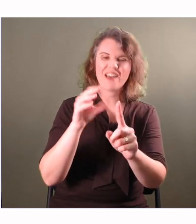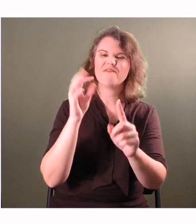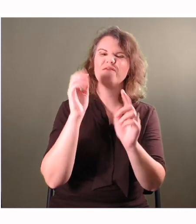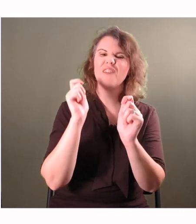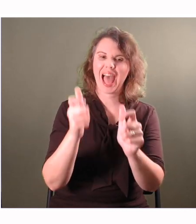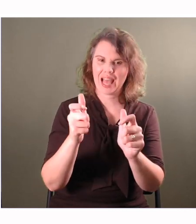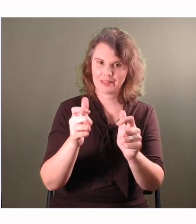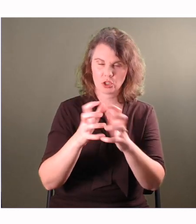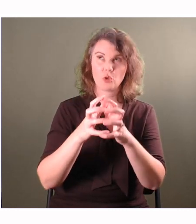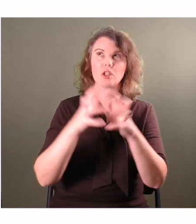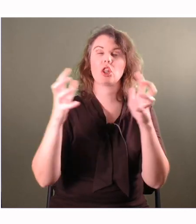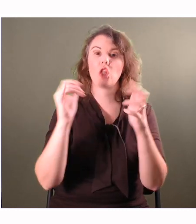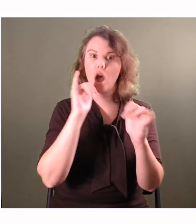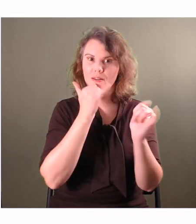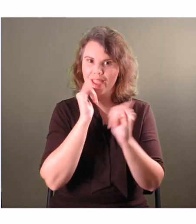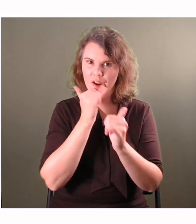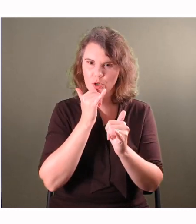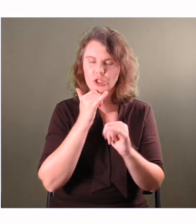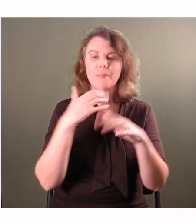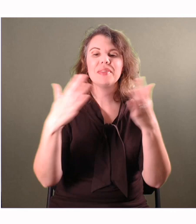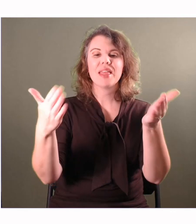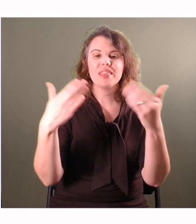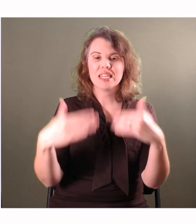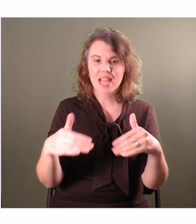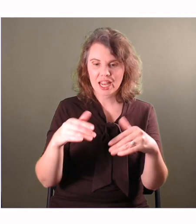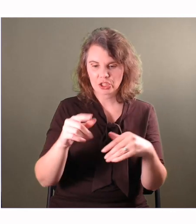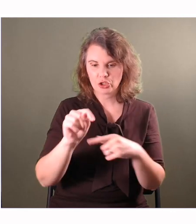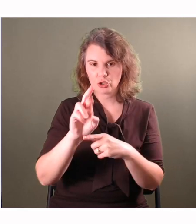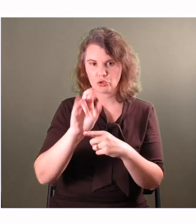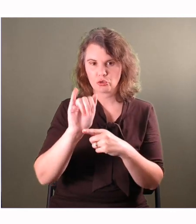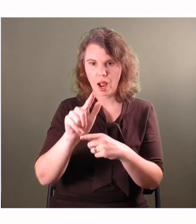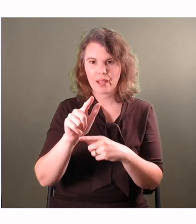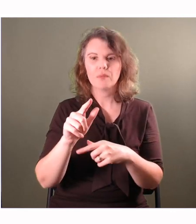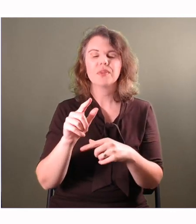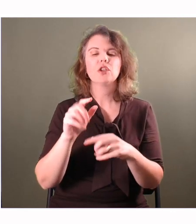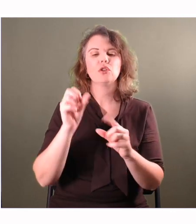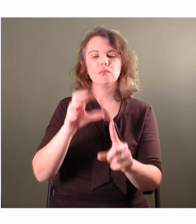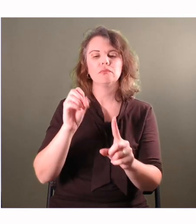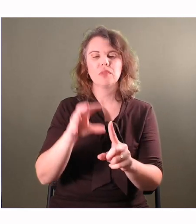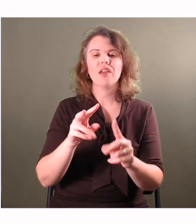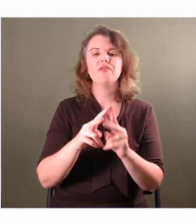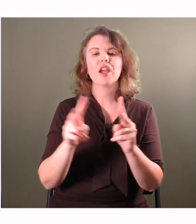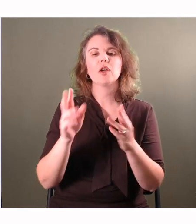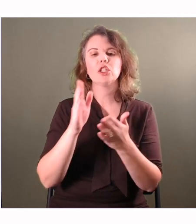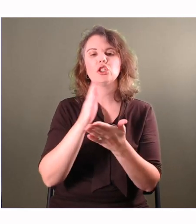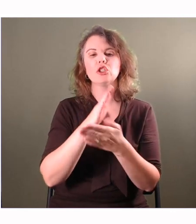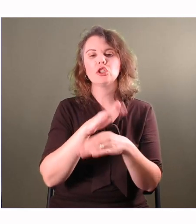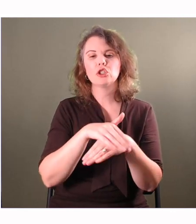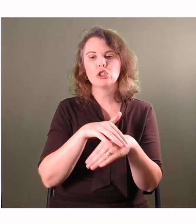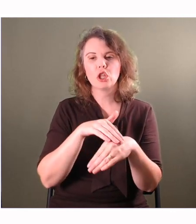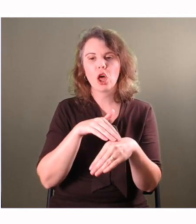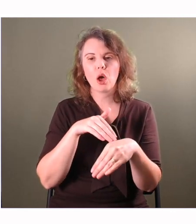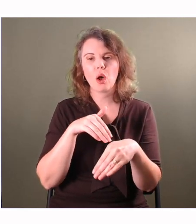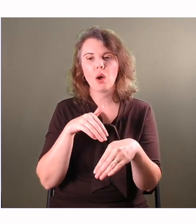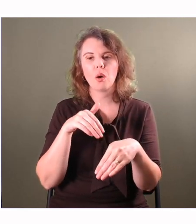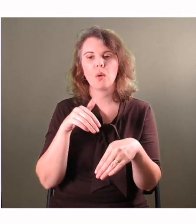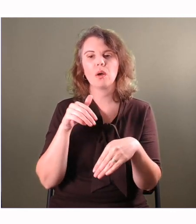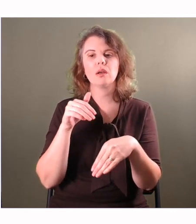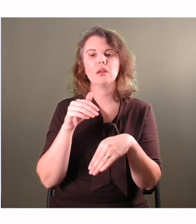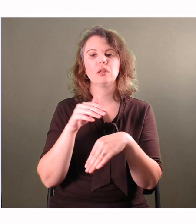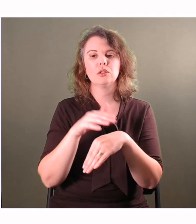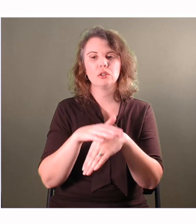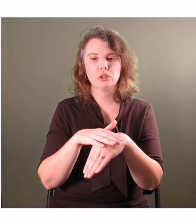reasonably fast rate, so you get a lot of errors. And then on the next trial, you say it at a very slow rate, like